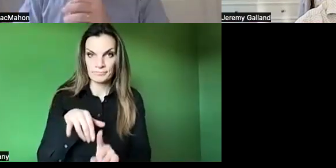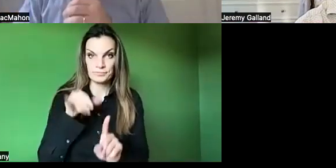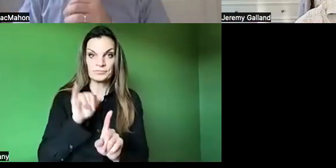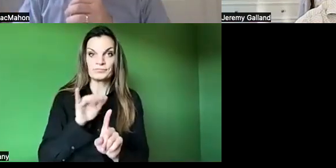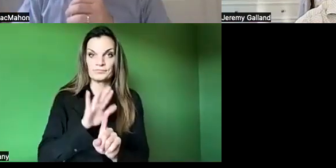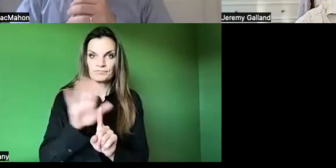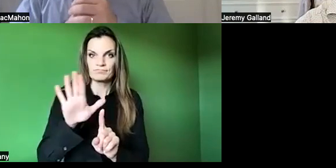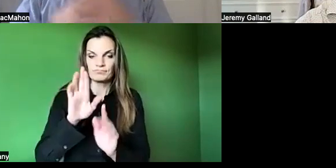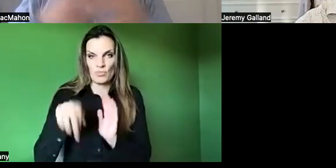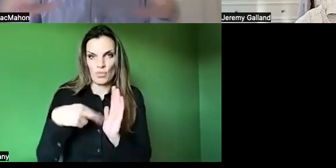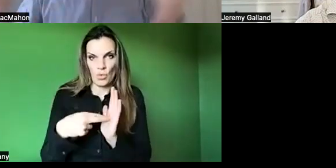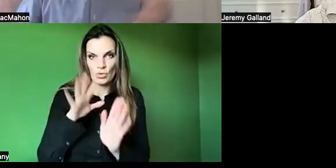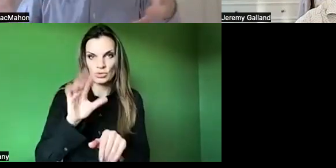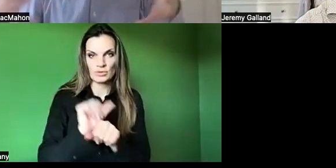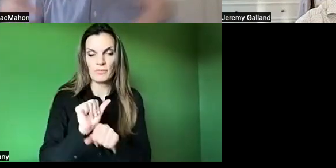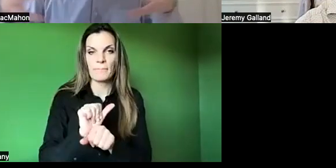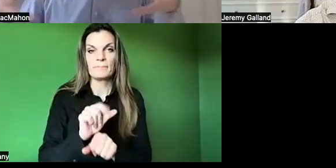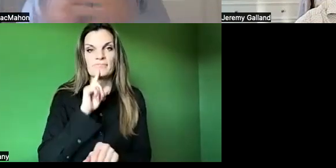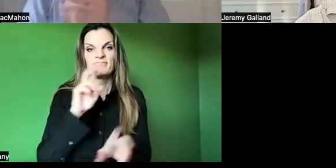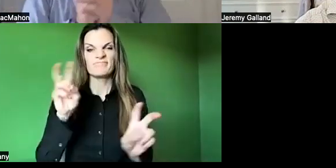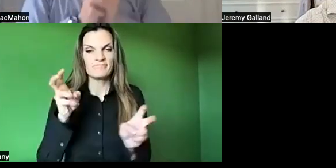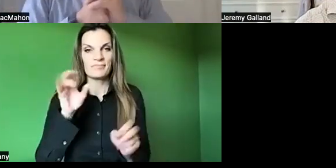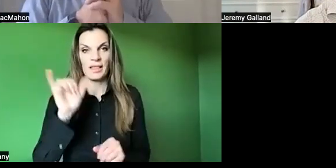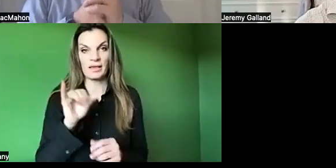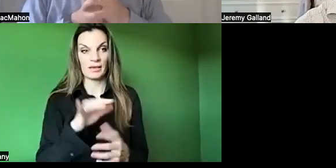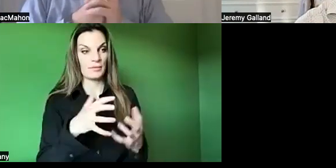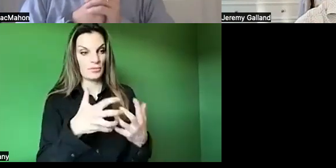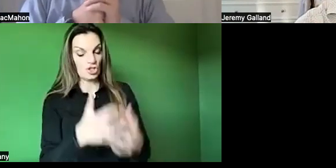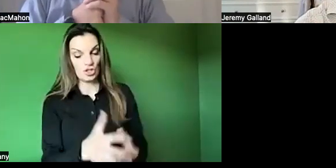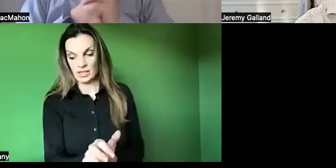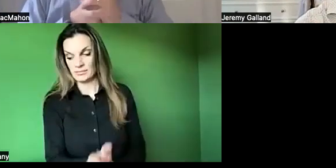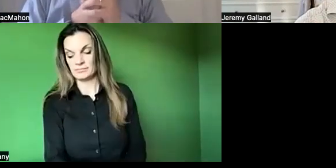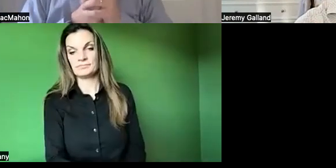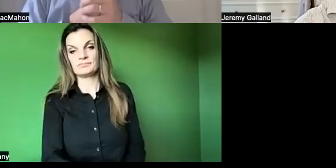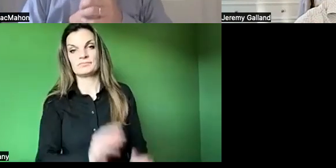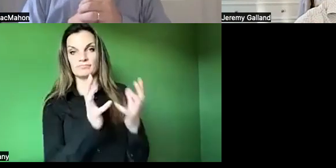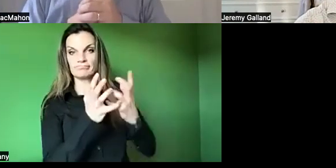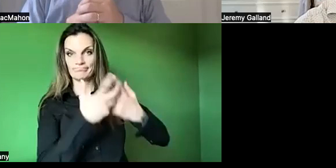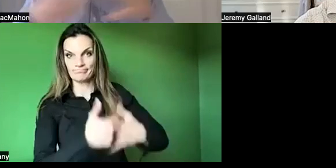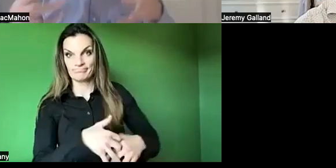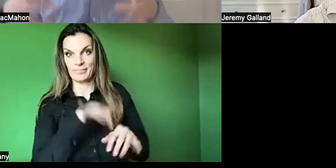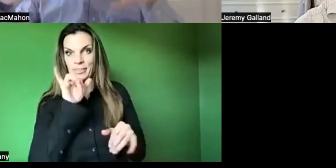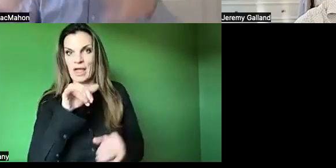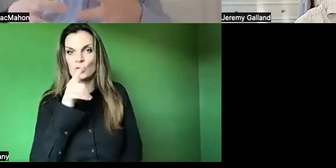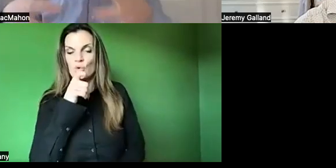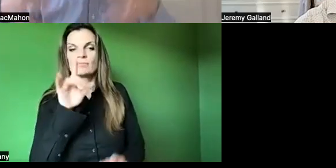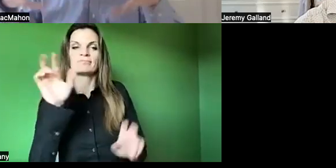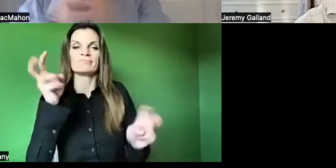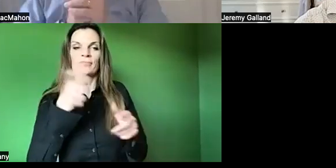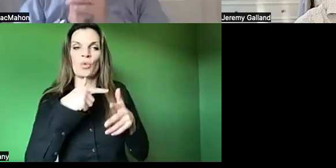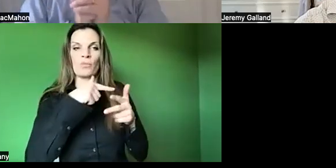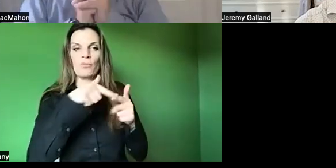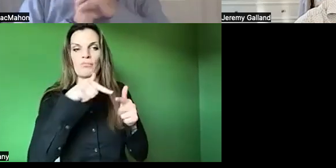the grease, if you like, in the machine, if that analogy works. You know, it is the